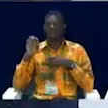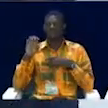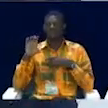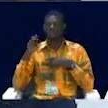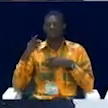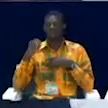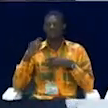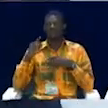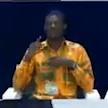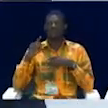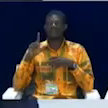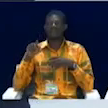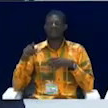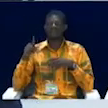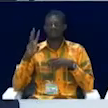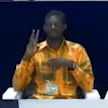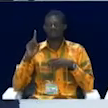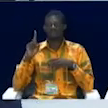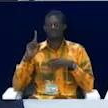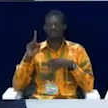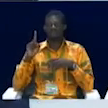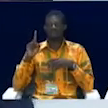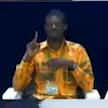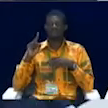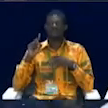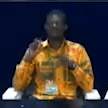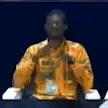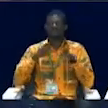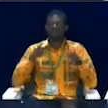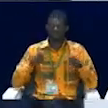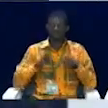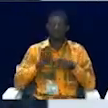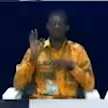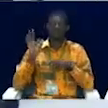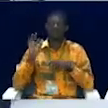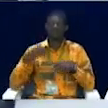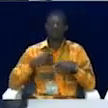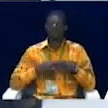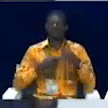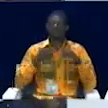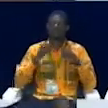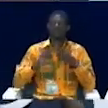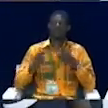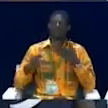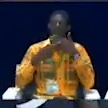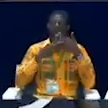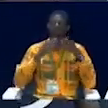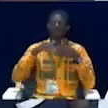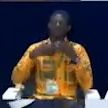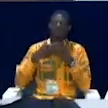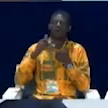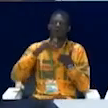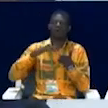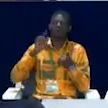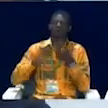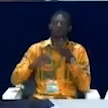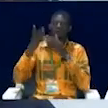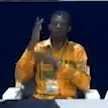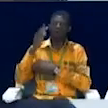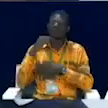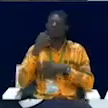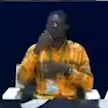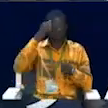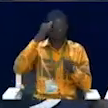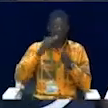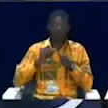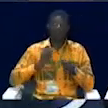LP 61, Region 19. We have come to return all glory to God, who